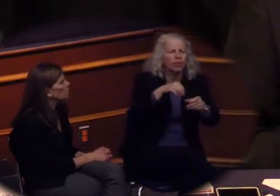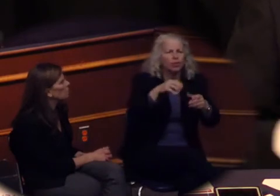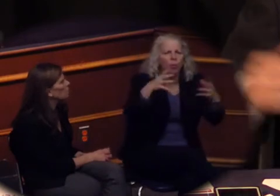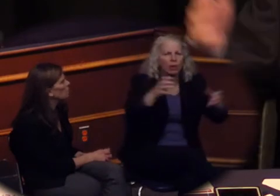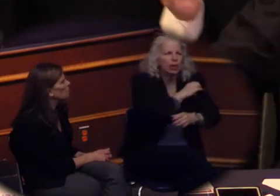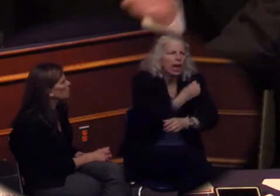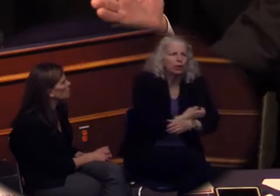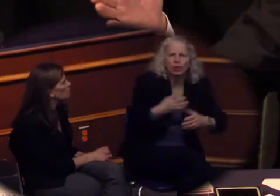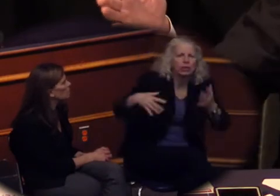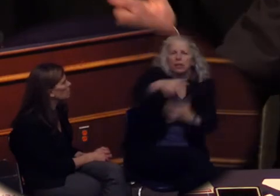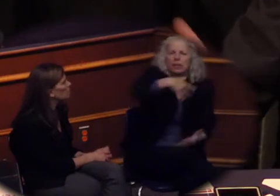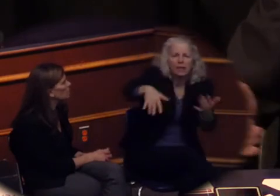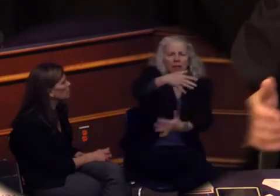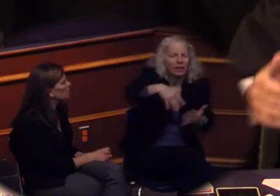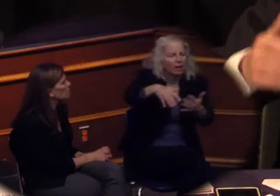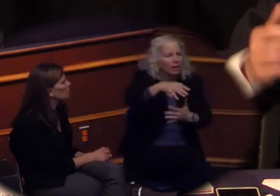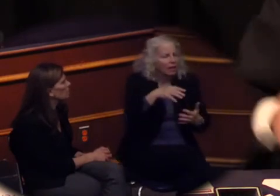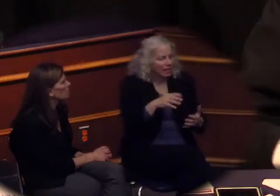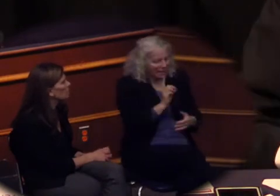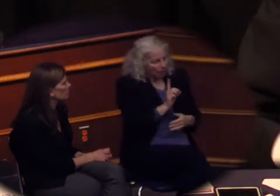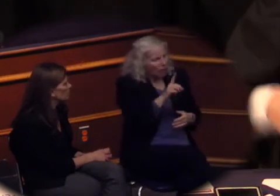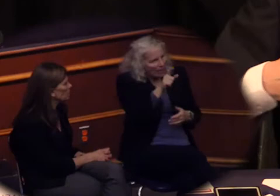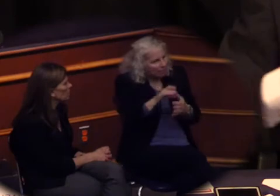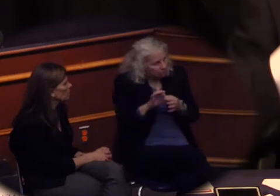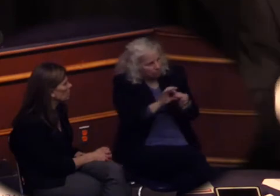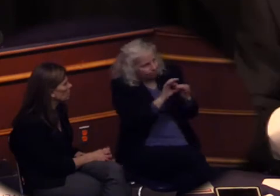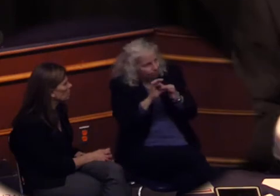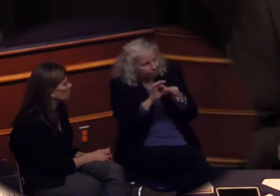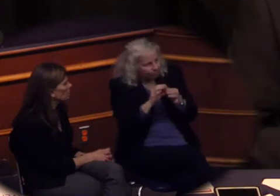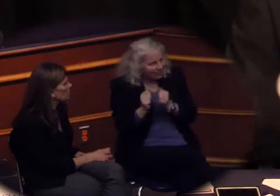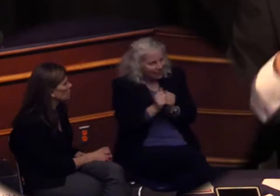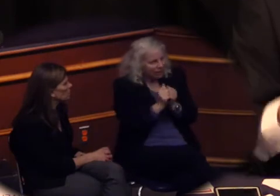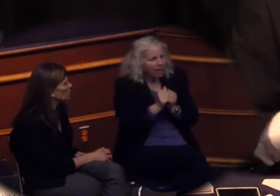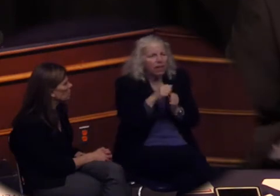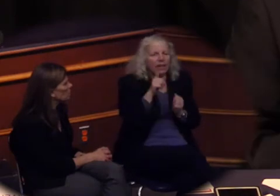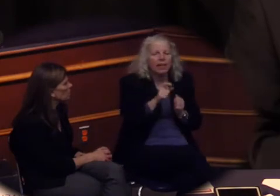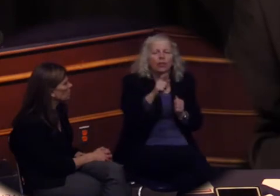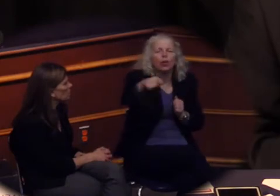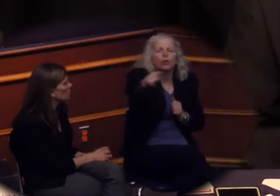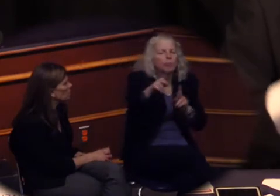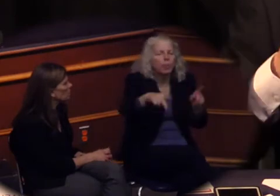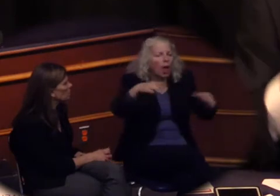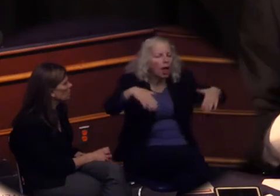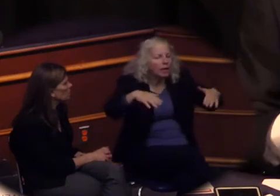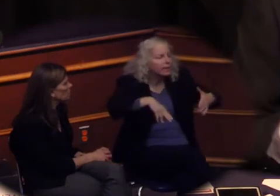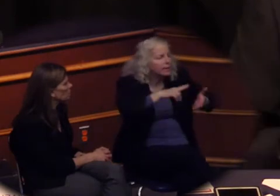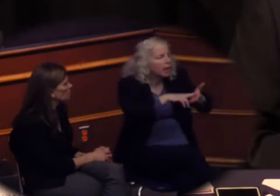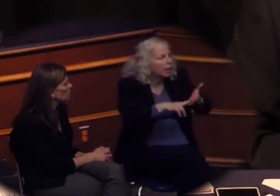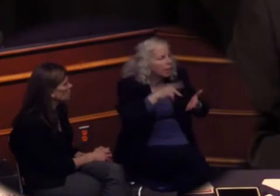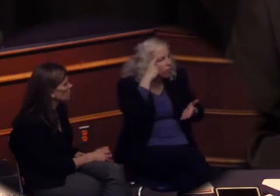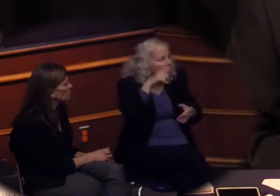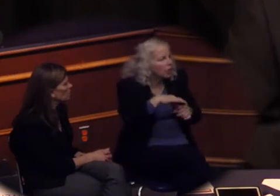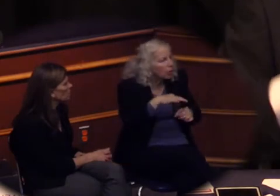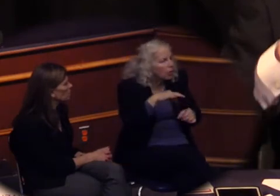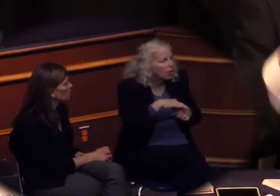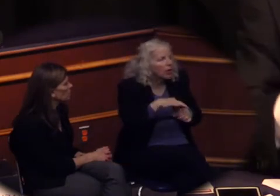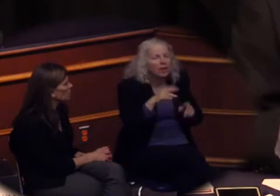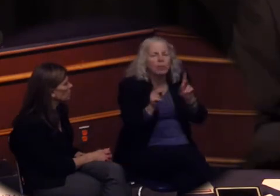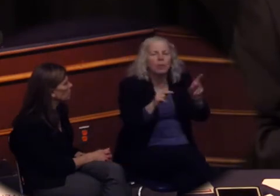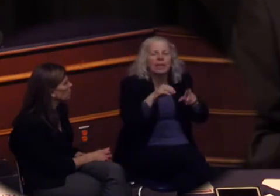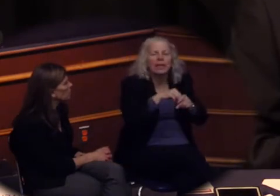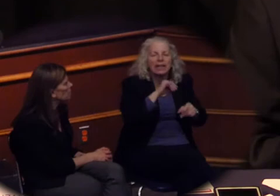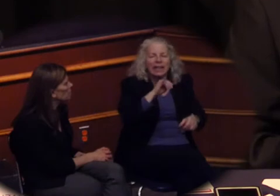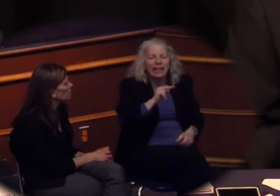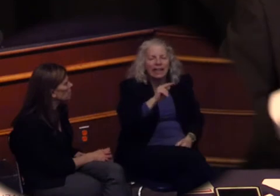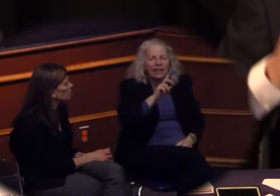Party, in order to unite it, has to be able to appeal to the unenrolled voter, to the people who are part of Indivisible, to the people